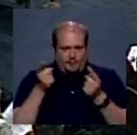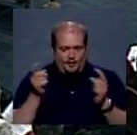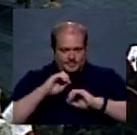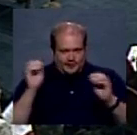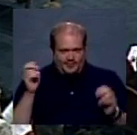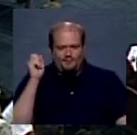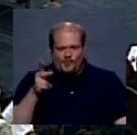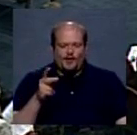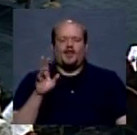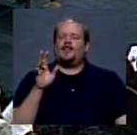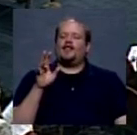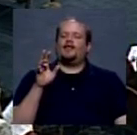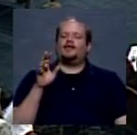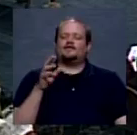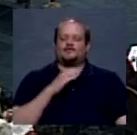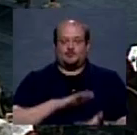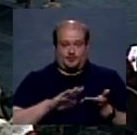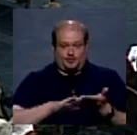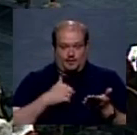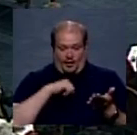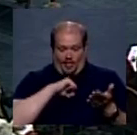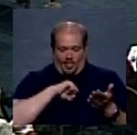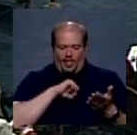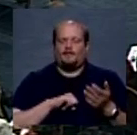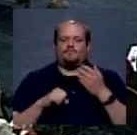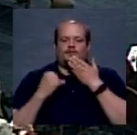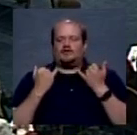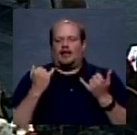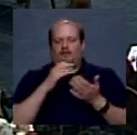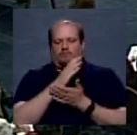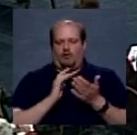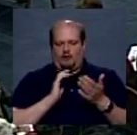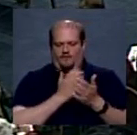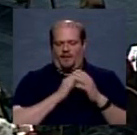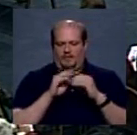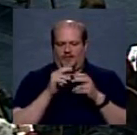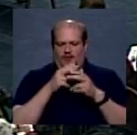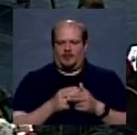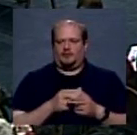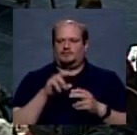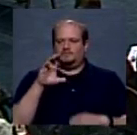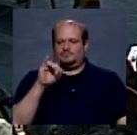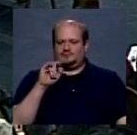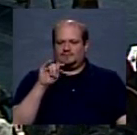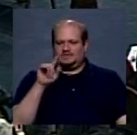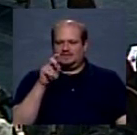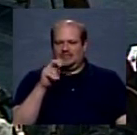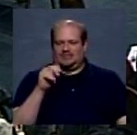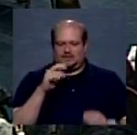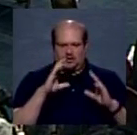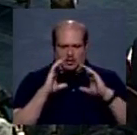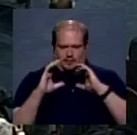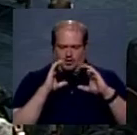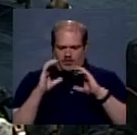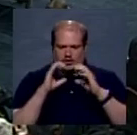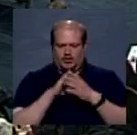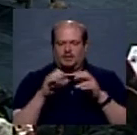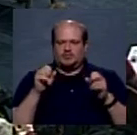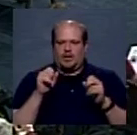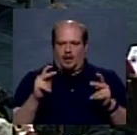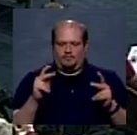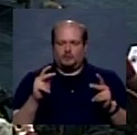Okay, excuse me. We come to a portion in our meeting now called Citizen Communication, which is an